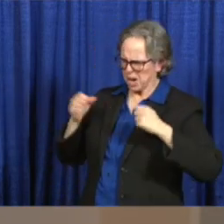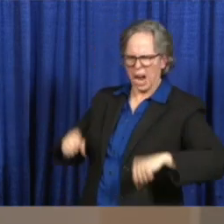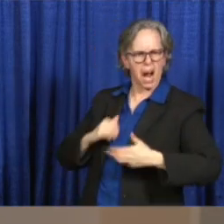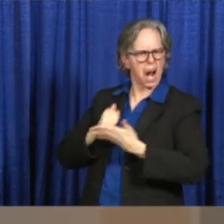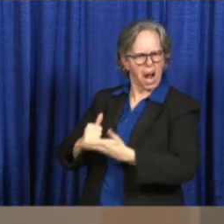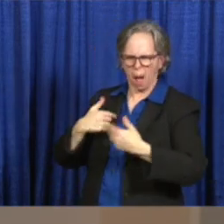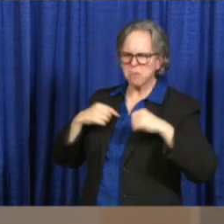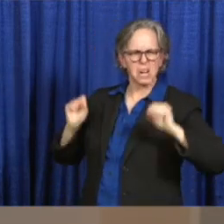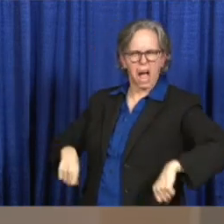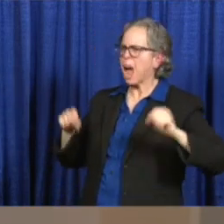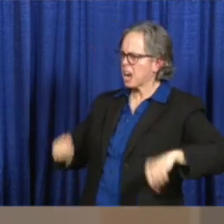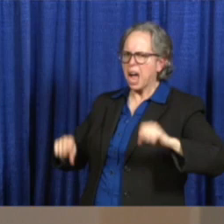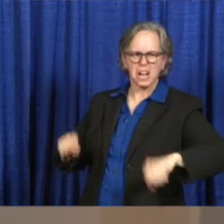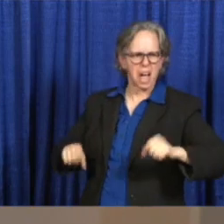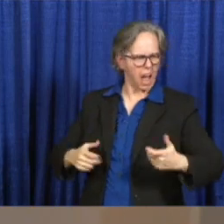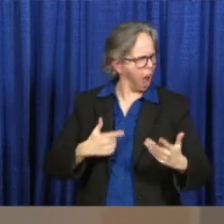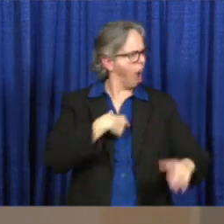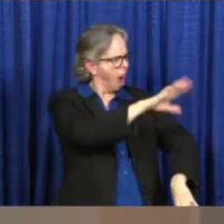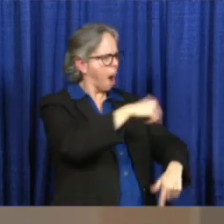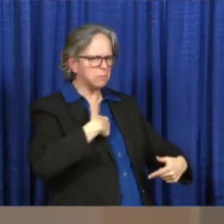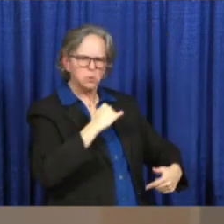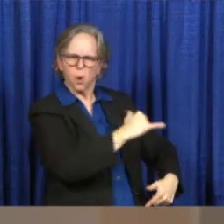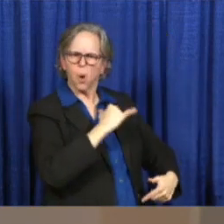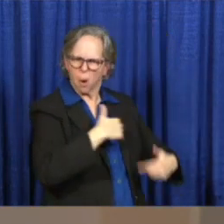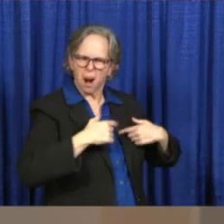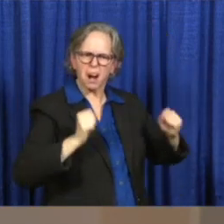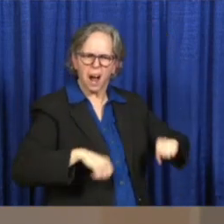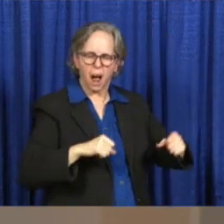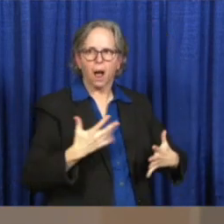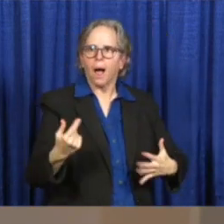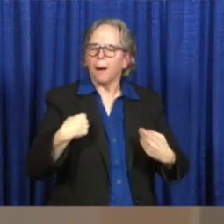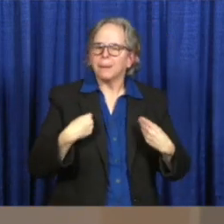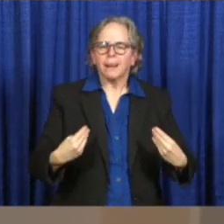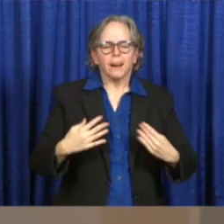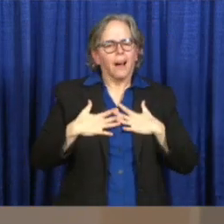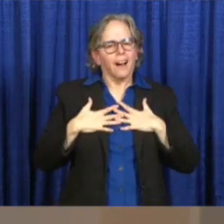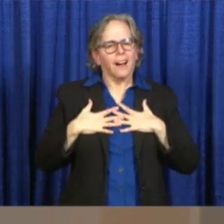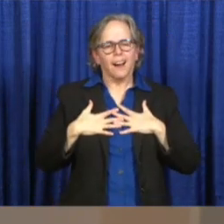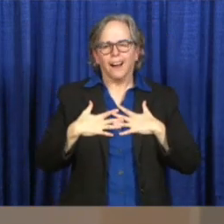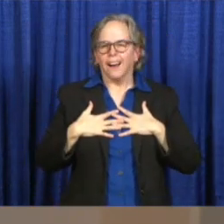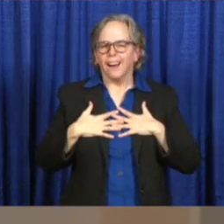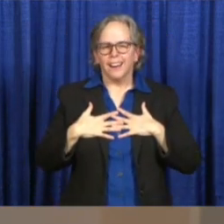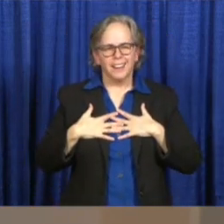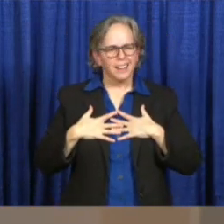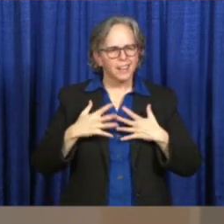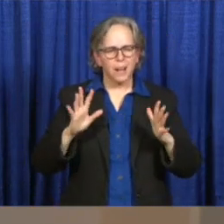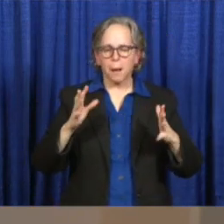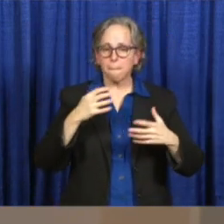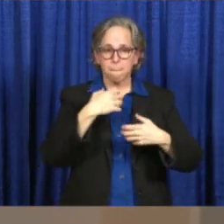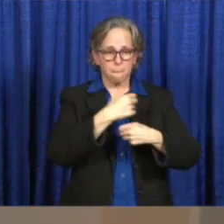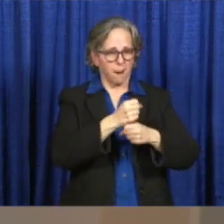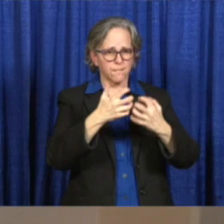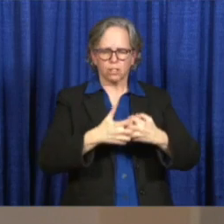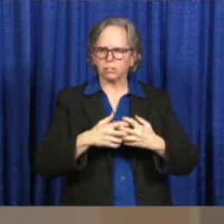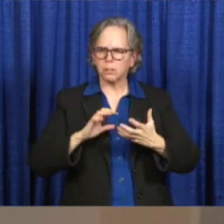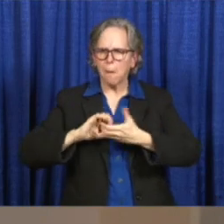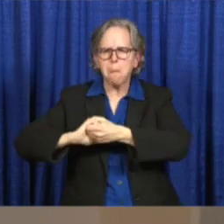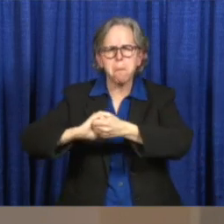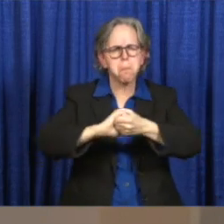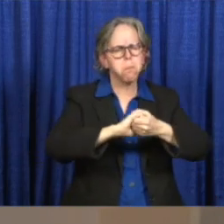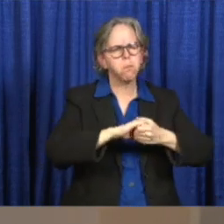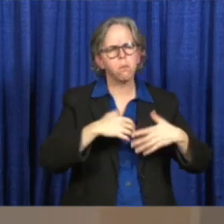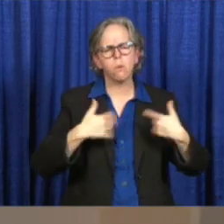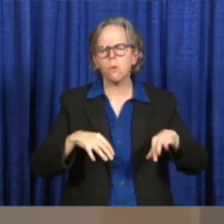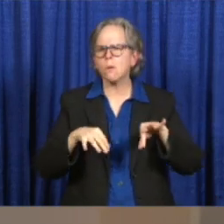this with you to step up and to really create this manufacturers alliance. Super important because every